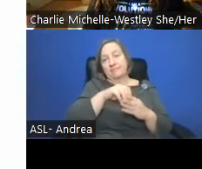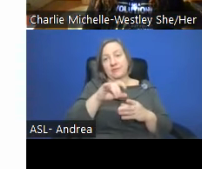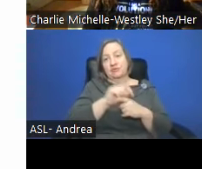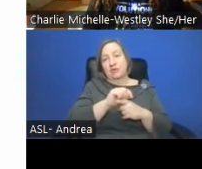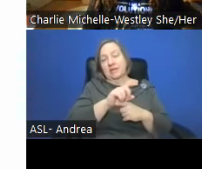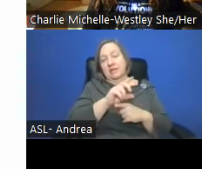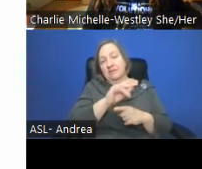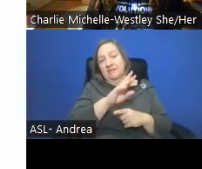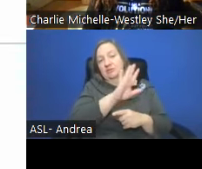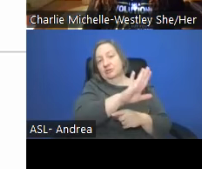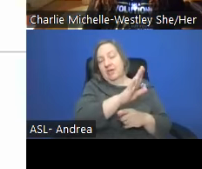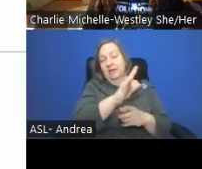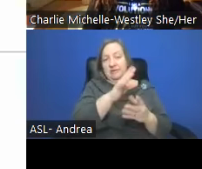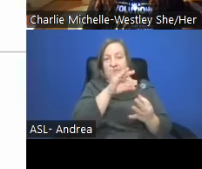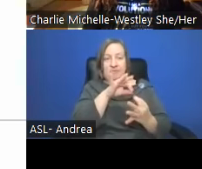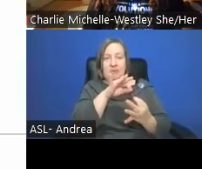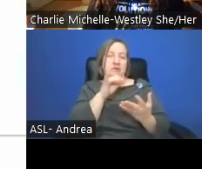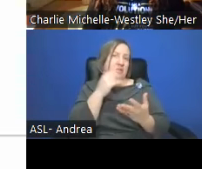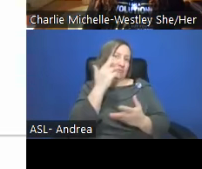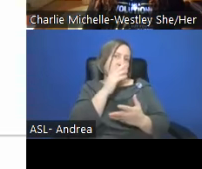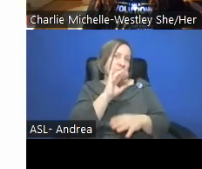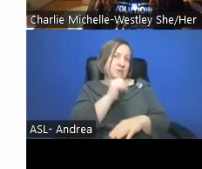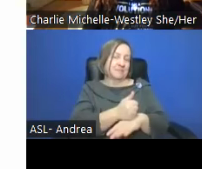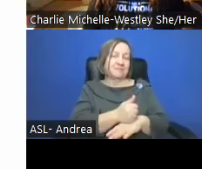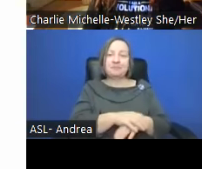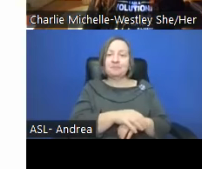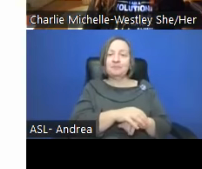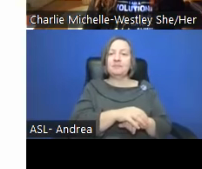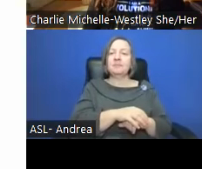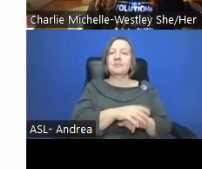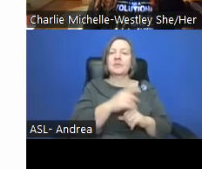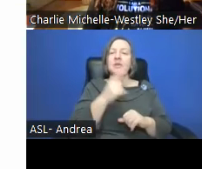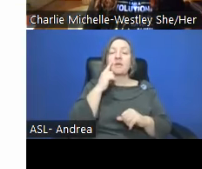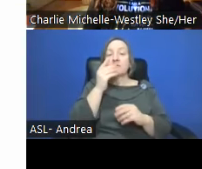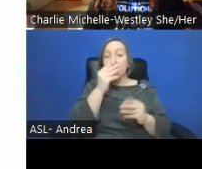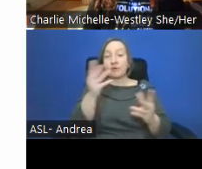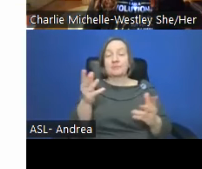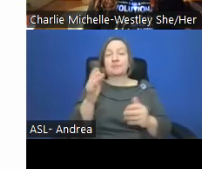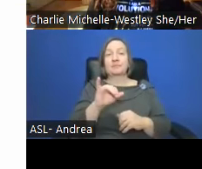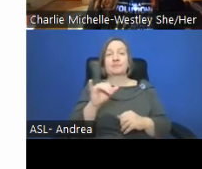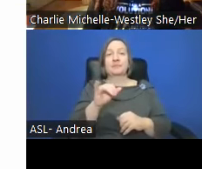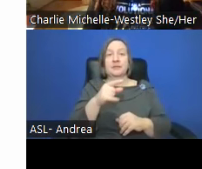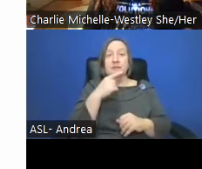input. So that's why we put this in. And just for the record, it says